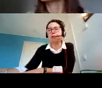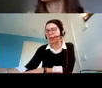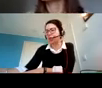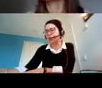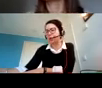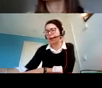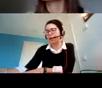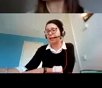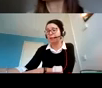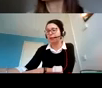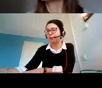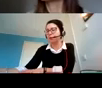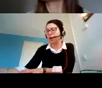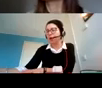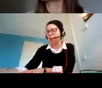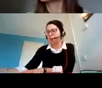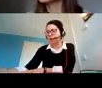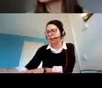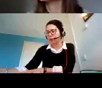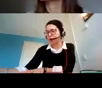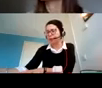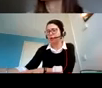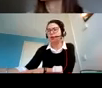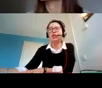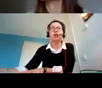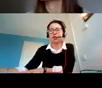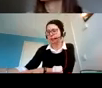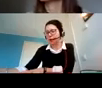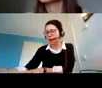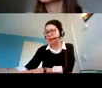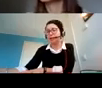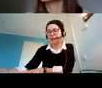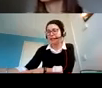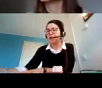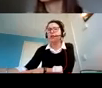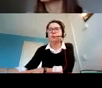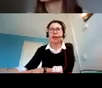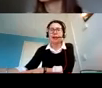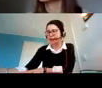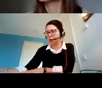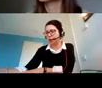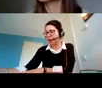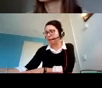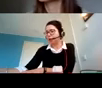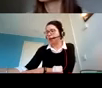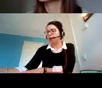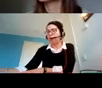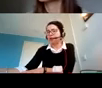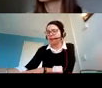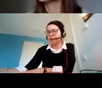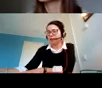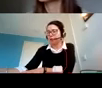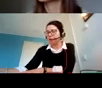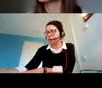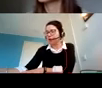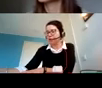the implementation of the UN guiding principles on business and human rights through national action plans in Italy, Spain, and the UK.